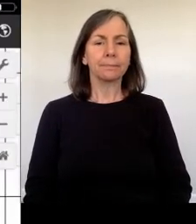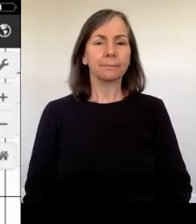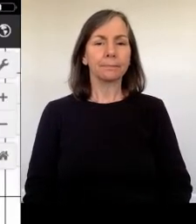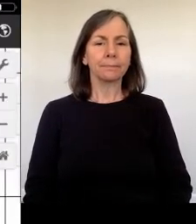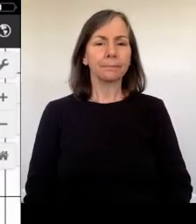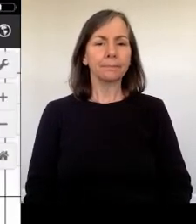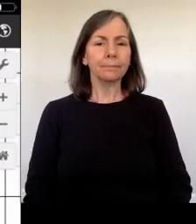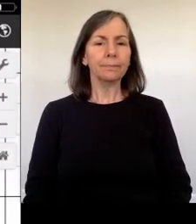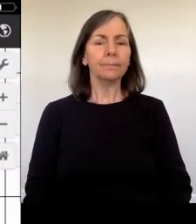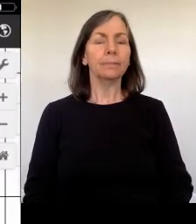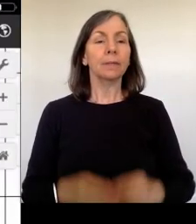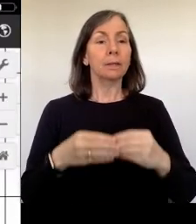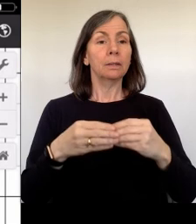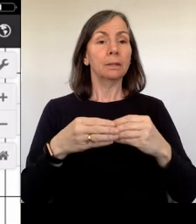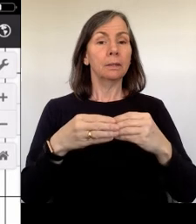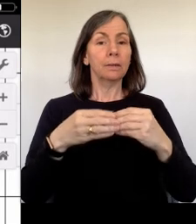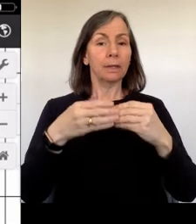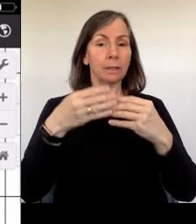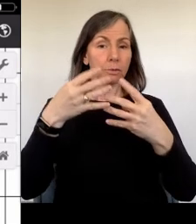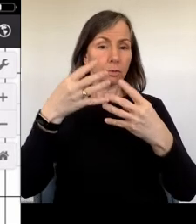Let's scroll up.